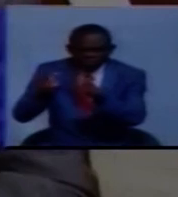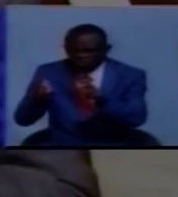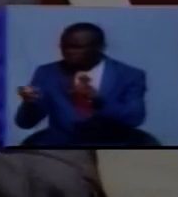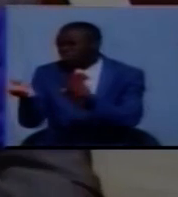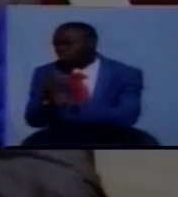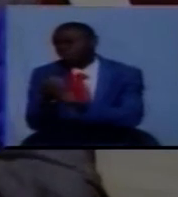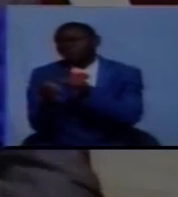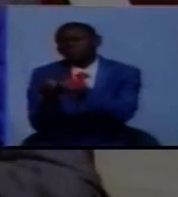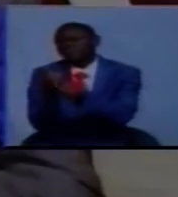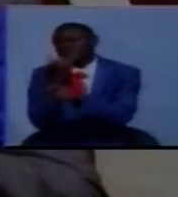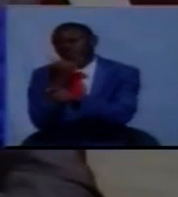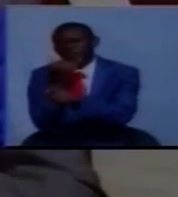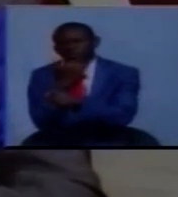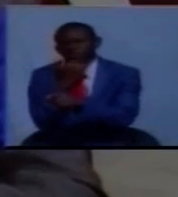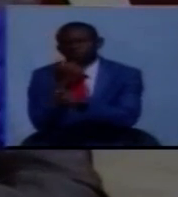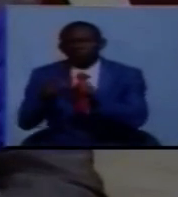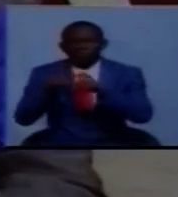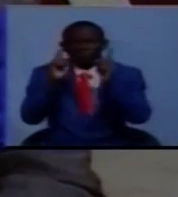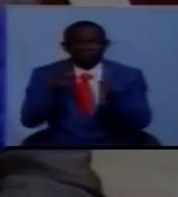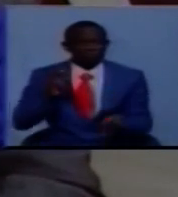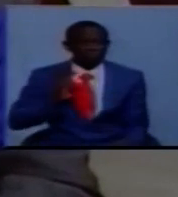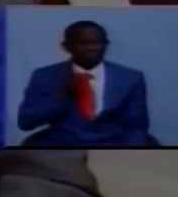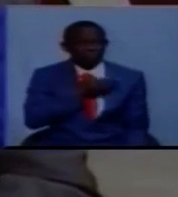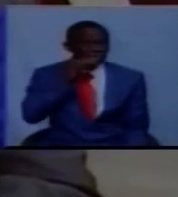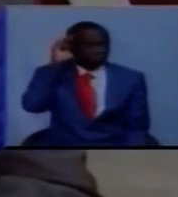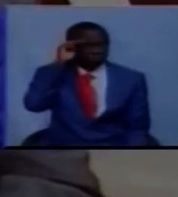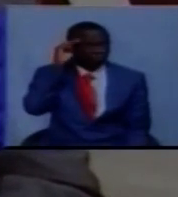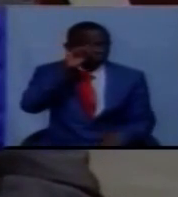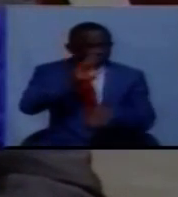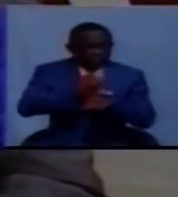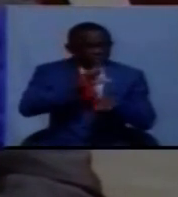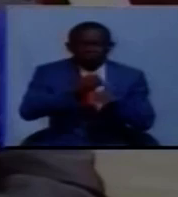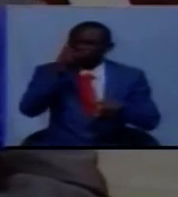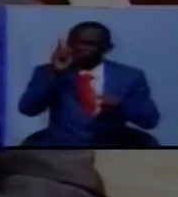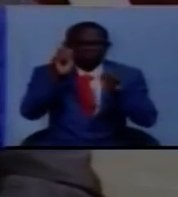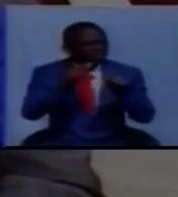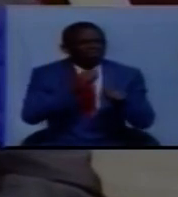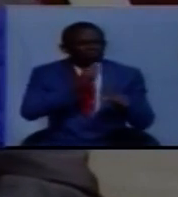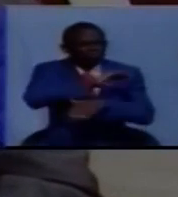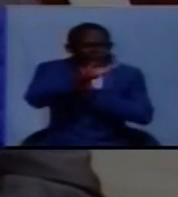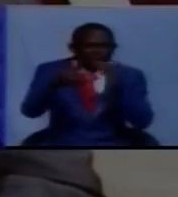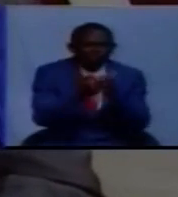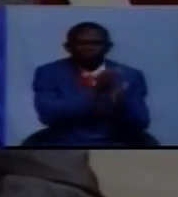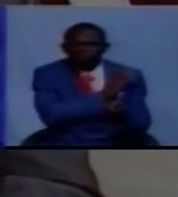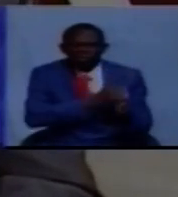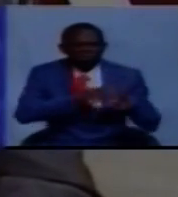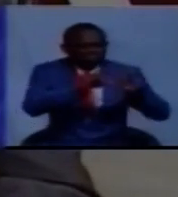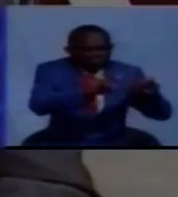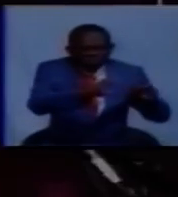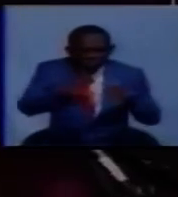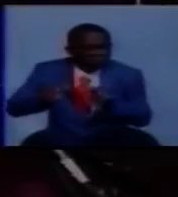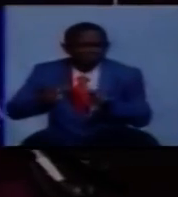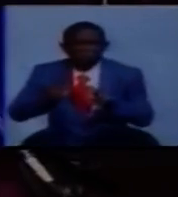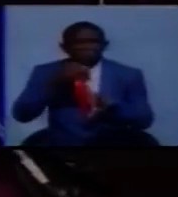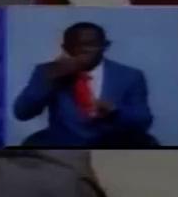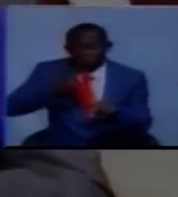everywhere. In a lot of companies, when you go there, it is up to the employees themselves to make sure that they bring to the attention of either the union if